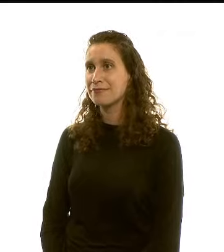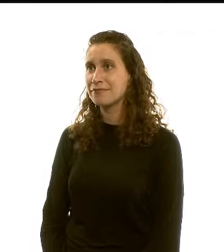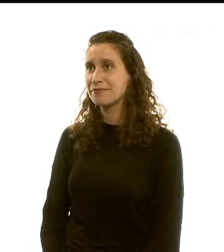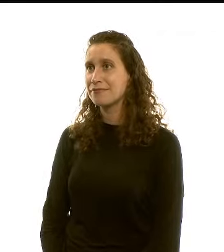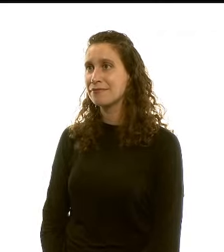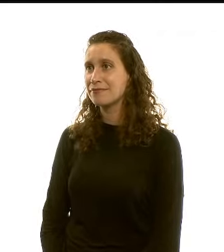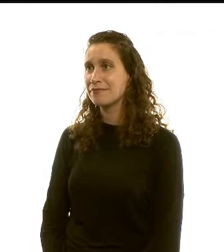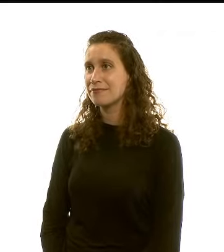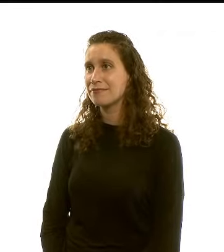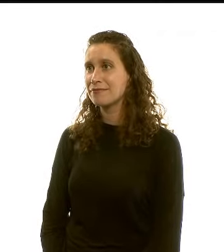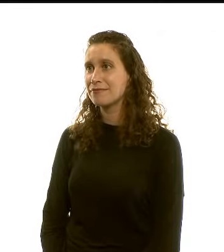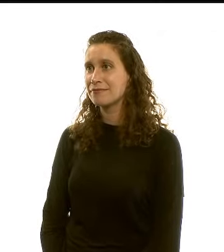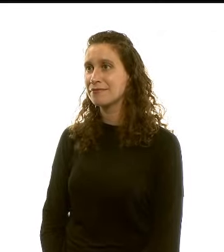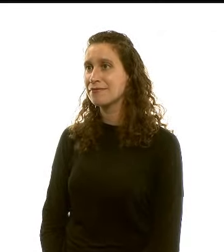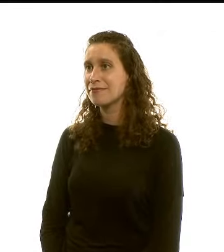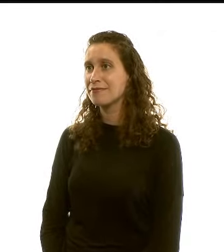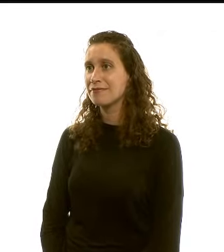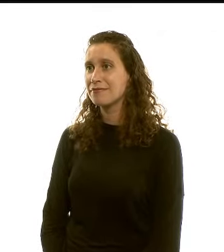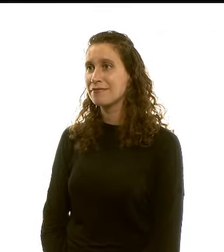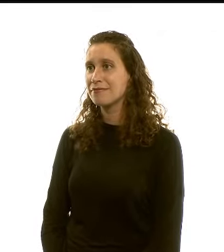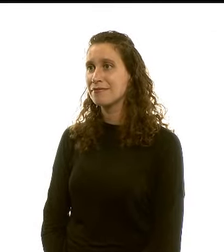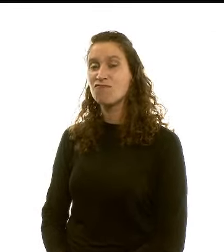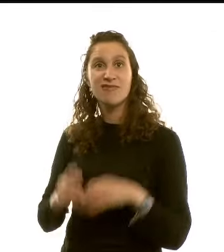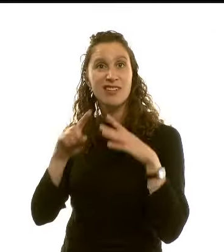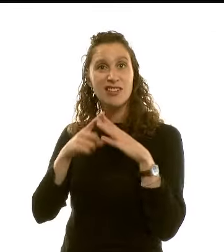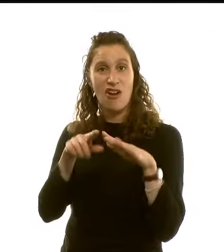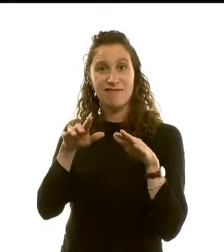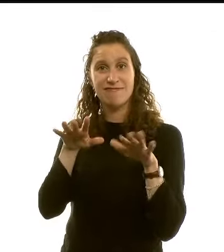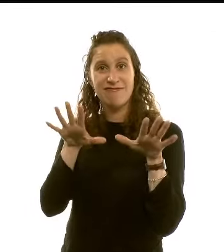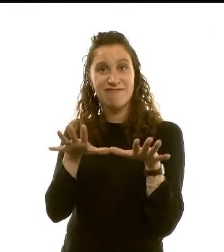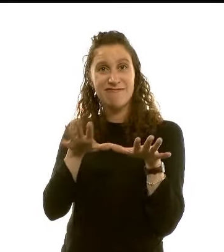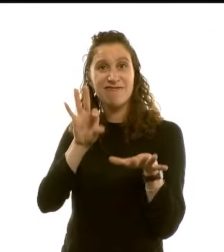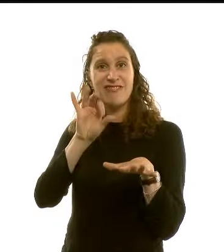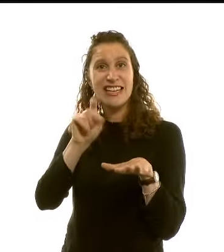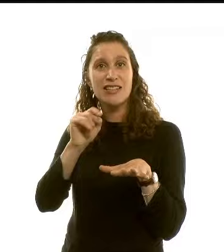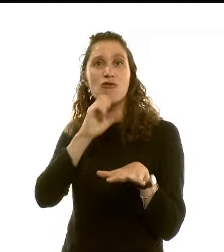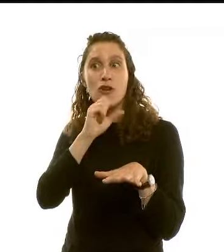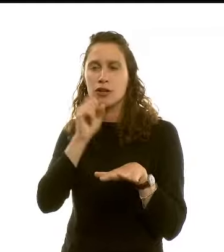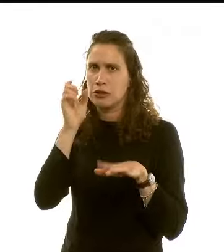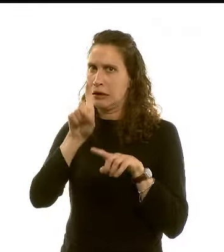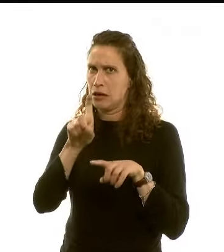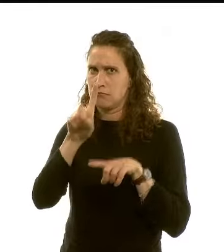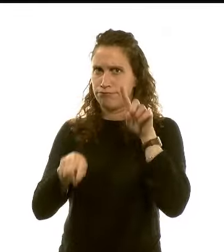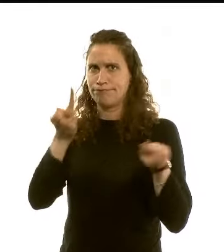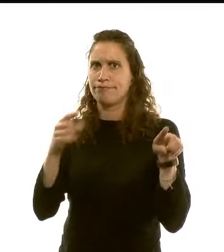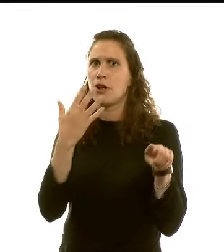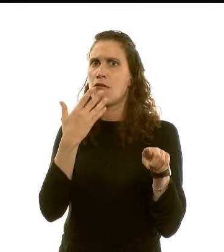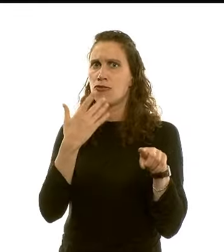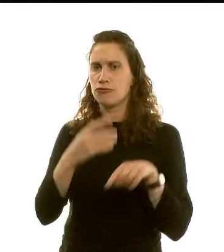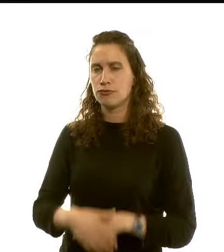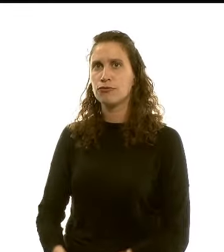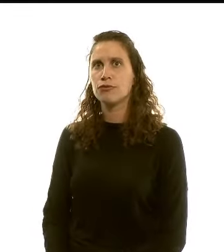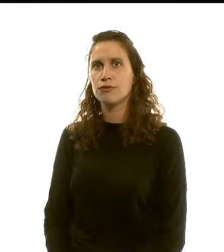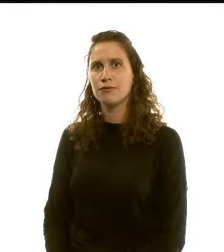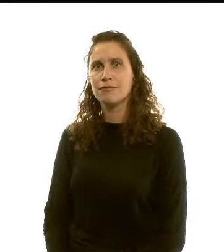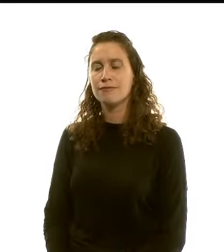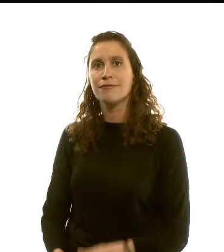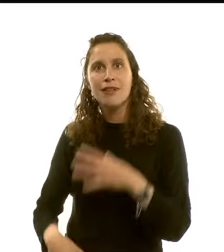I'm going to start with orange feet. We're going to need lots of different colors. Maybe we can have some